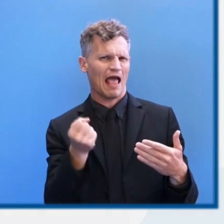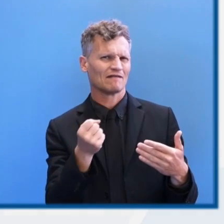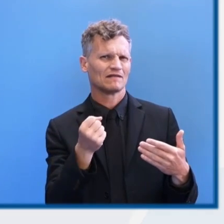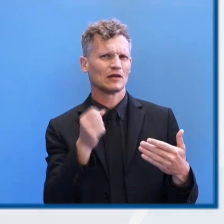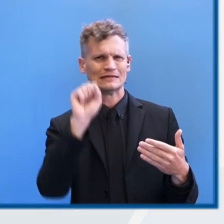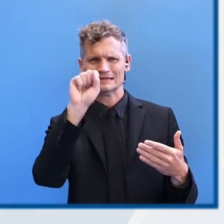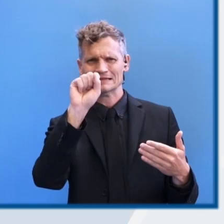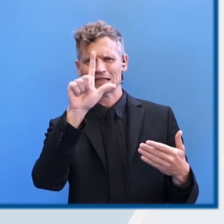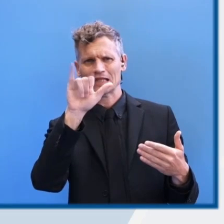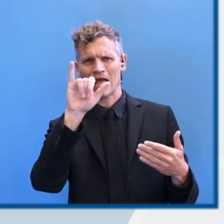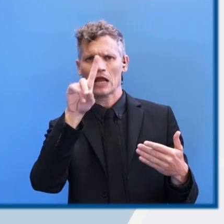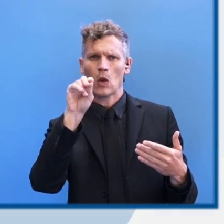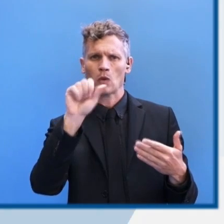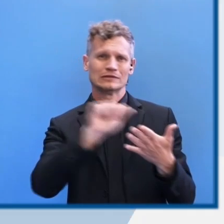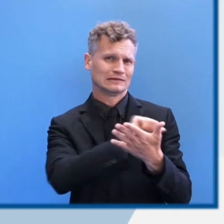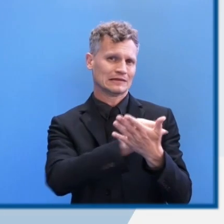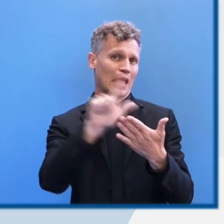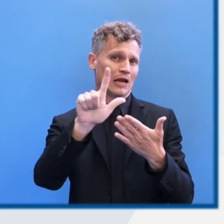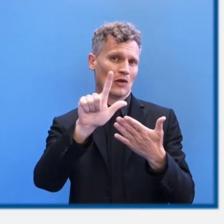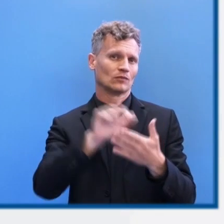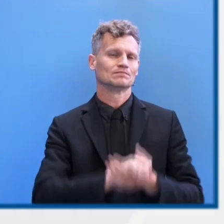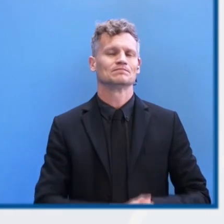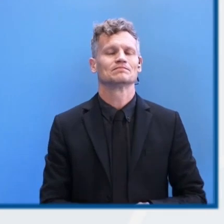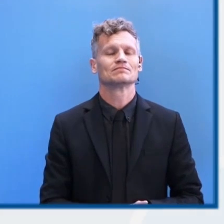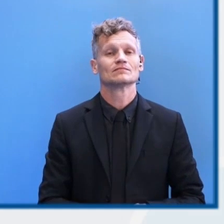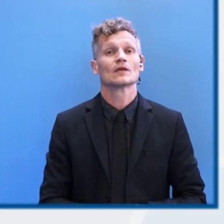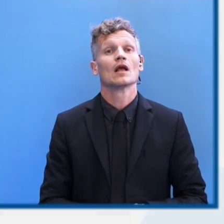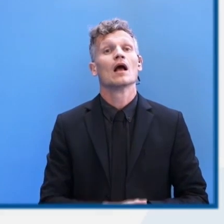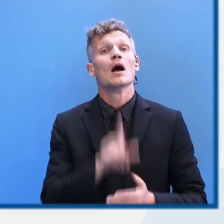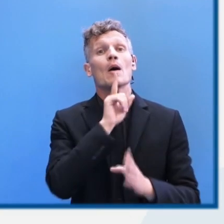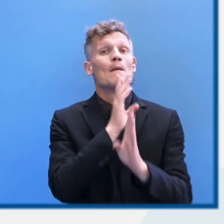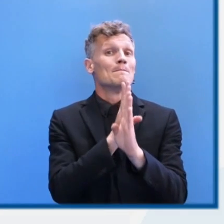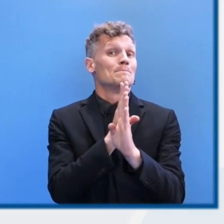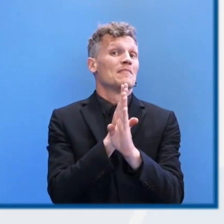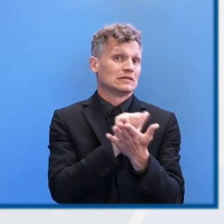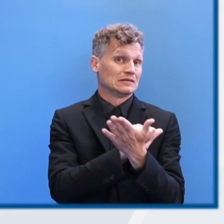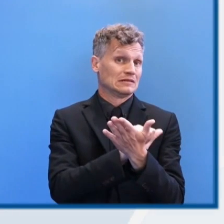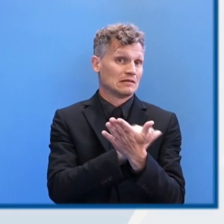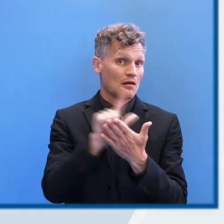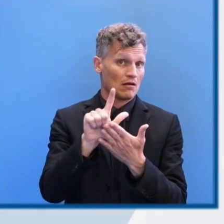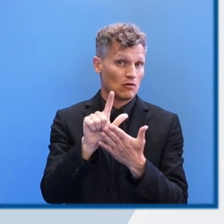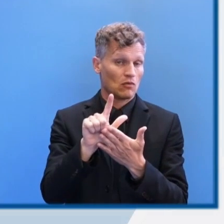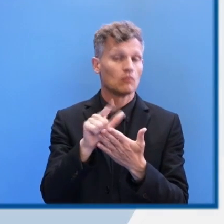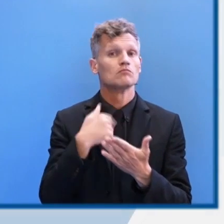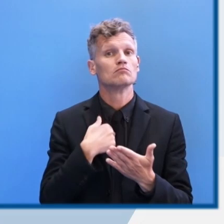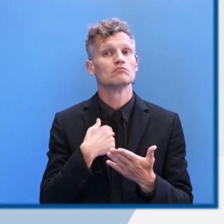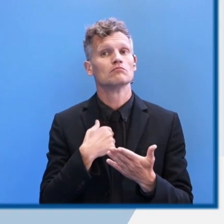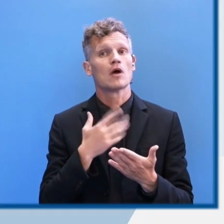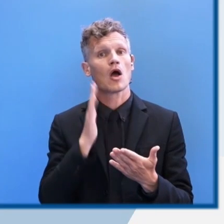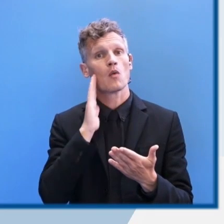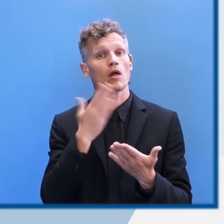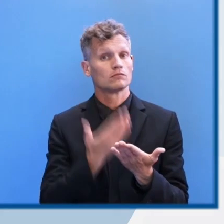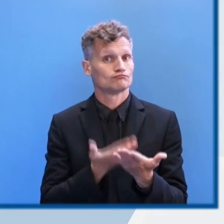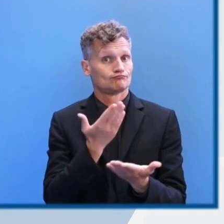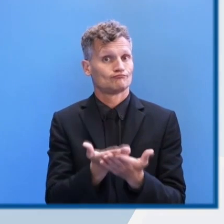Slido. But before we get to the Slido questions, like to pose a question